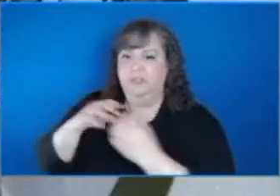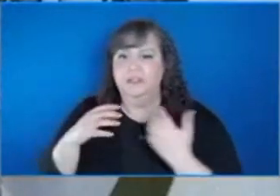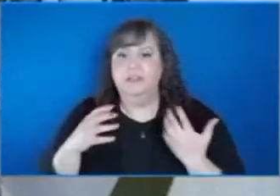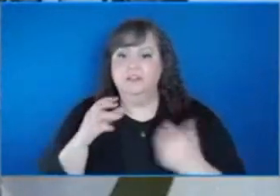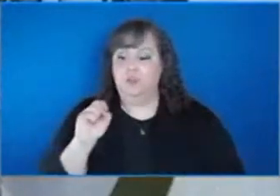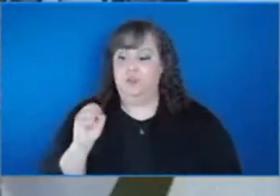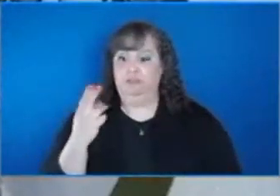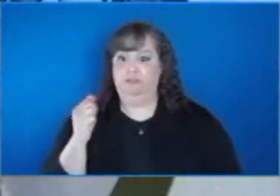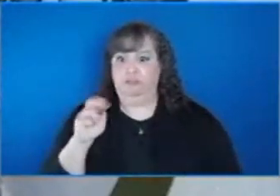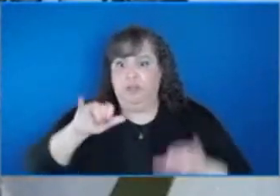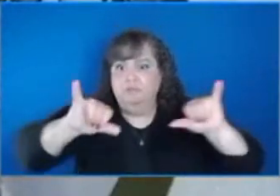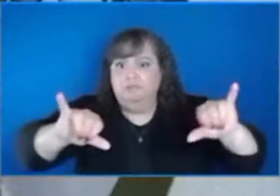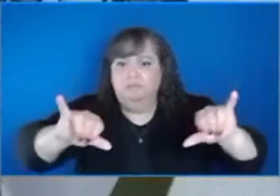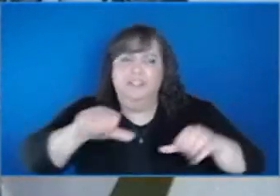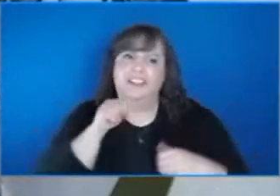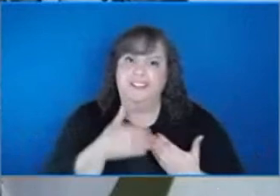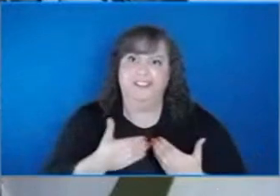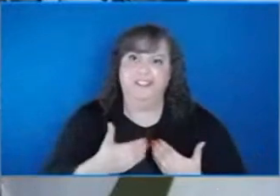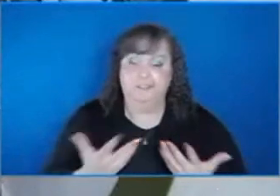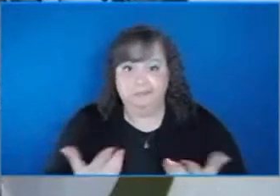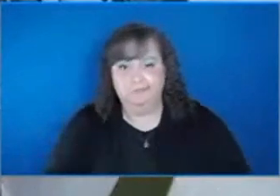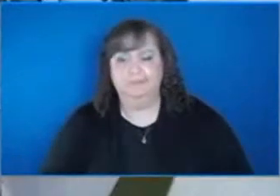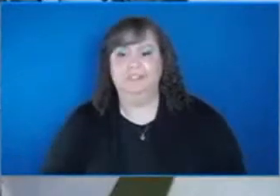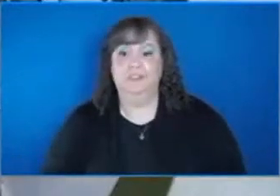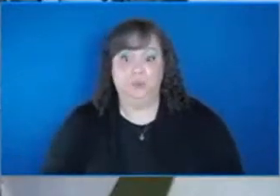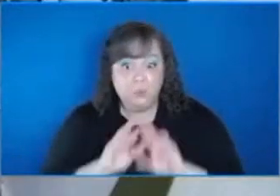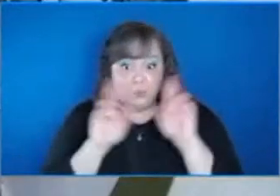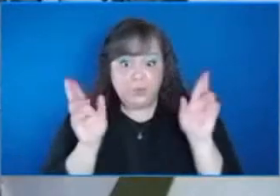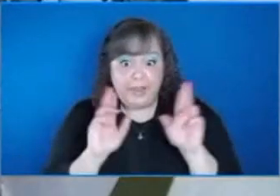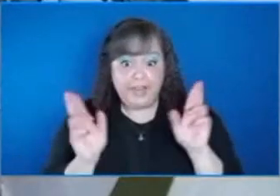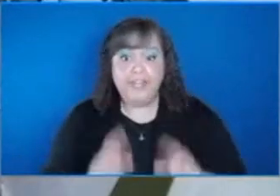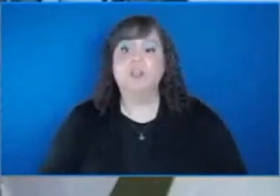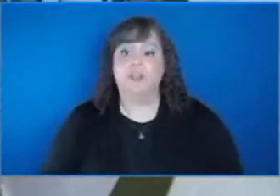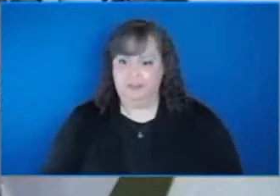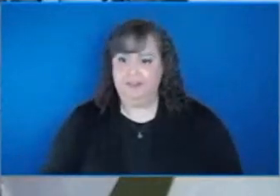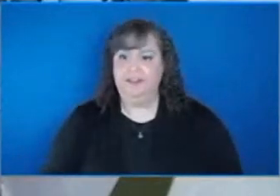It's not an easy test. You ready? All right, here it comes.